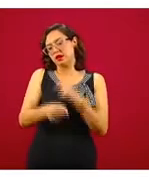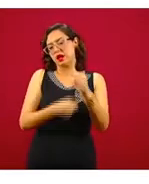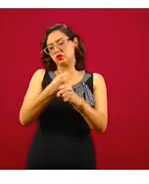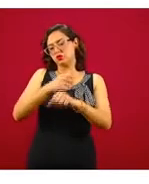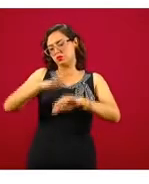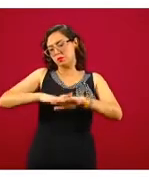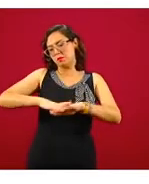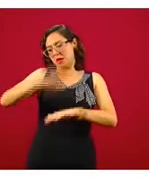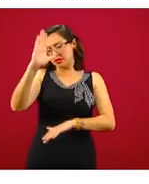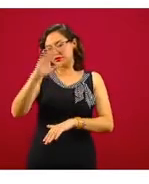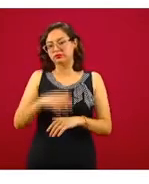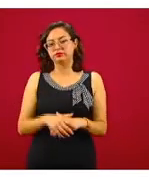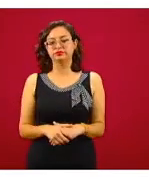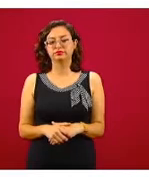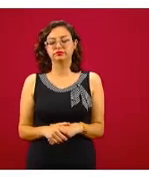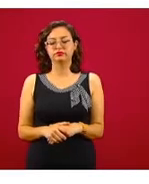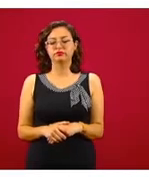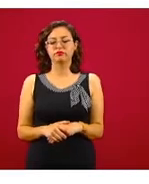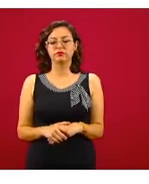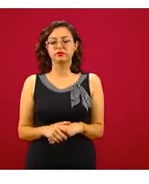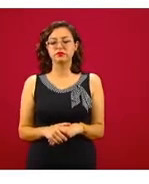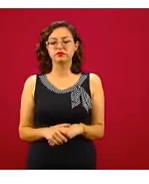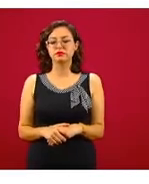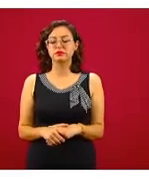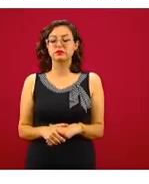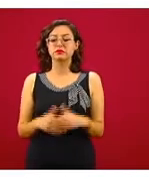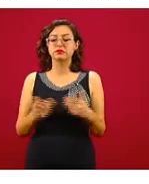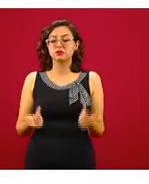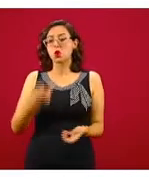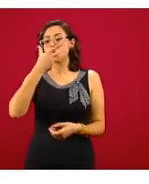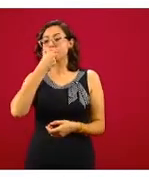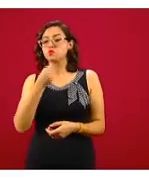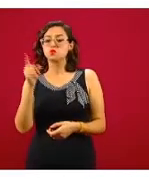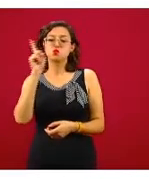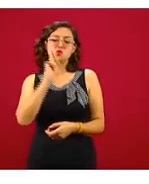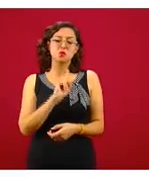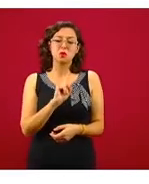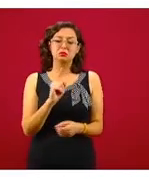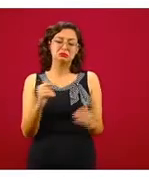58% of the confirmed cases are men, 52% are women,